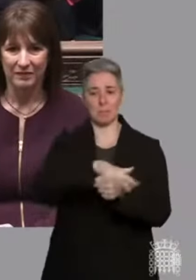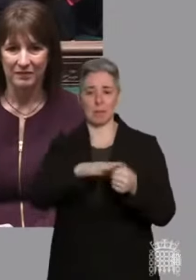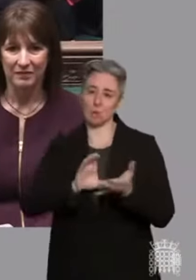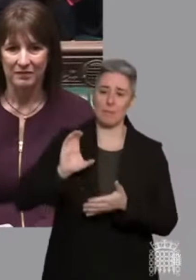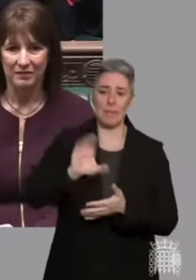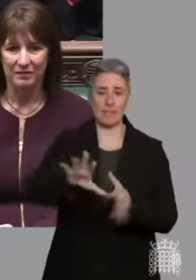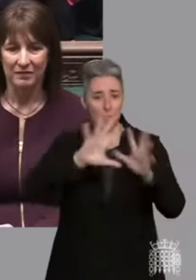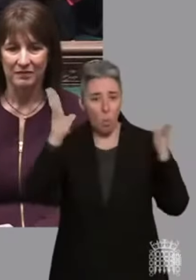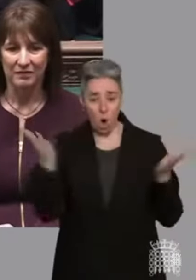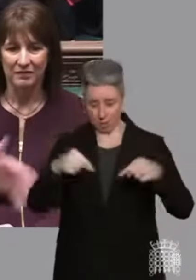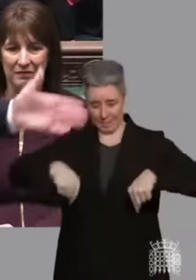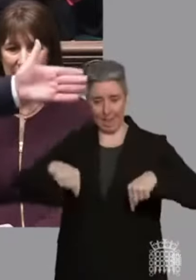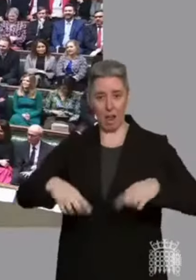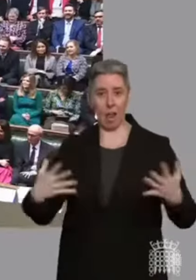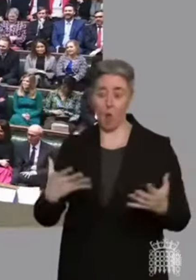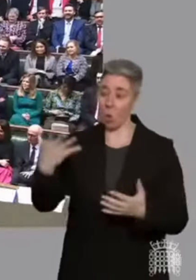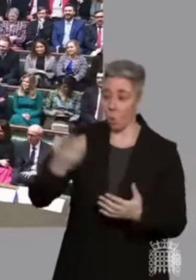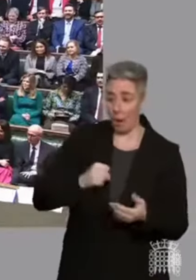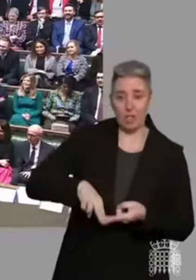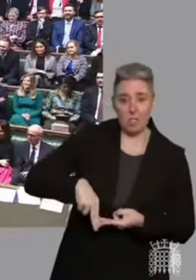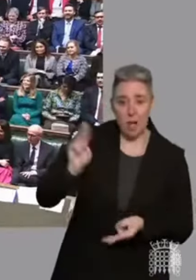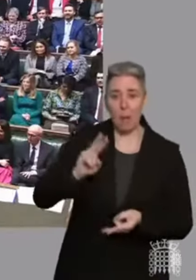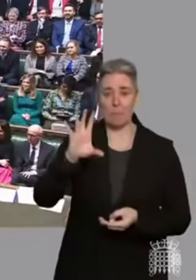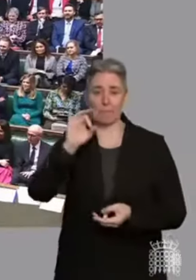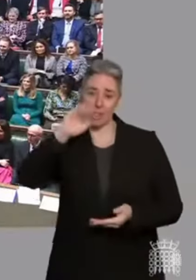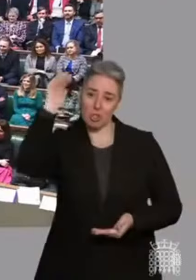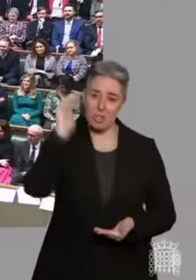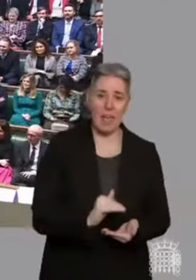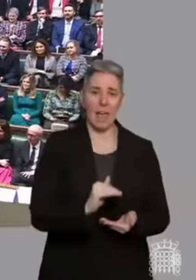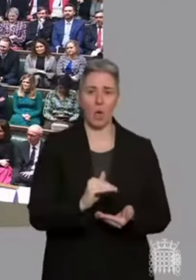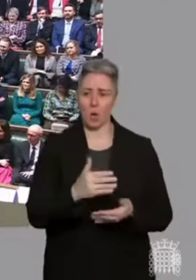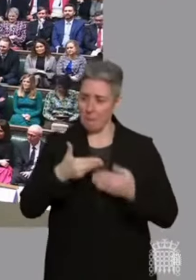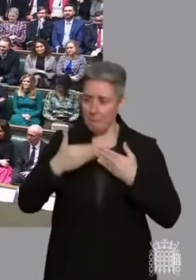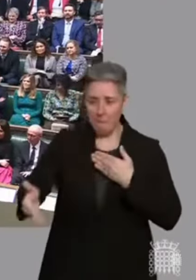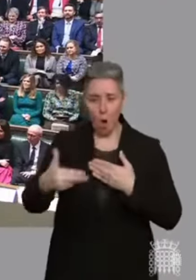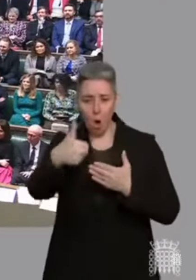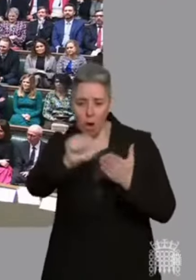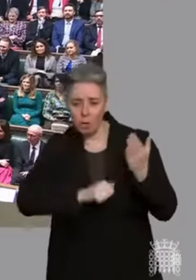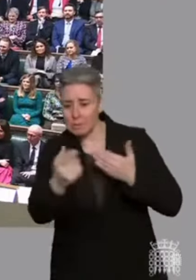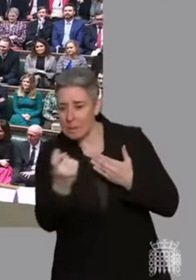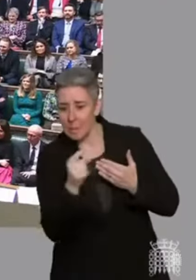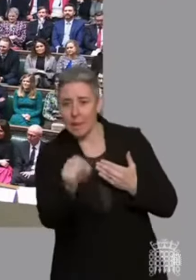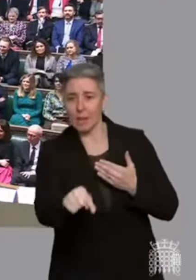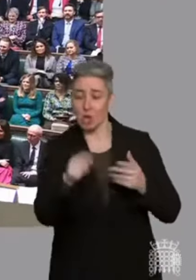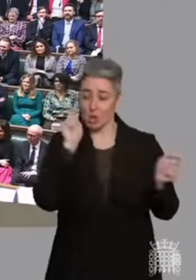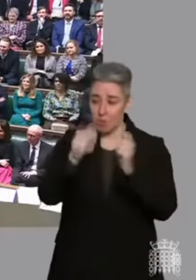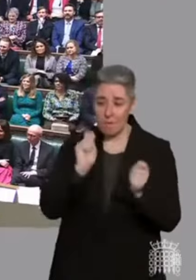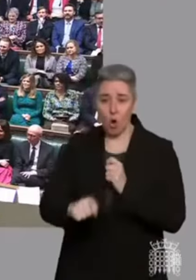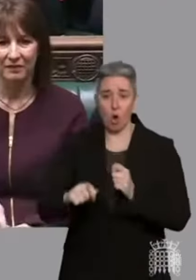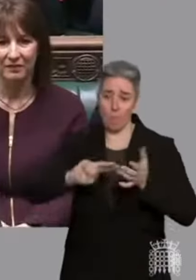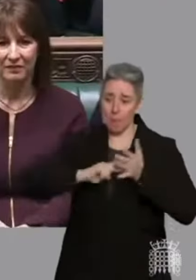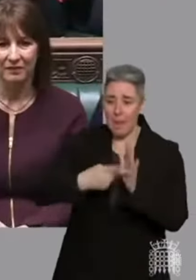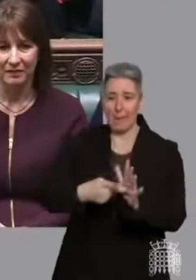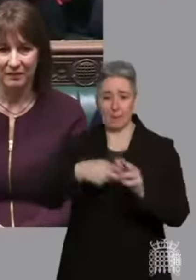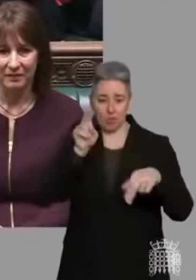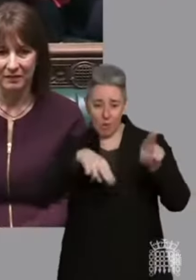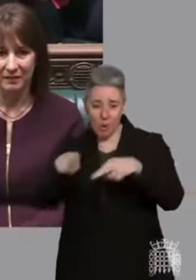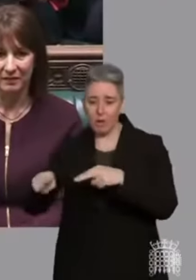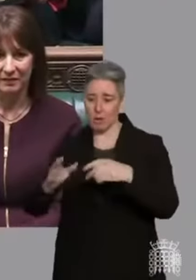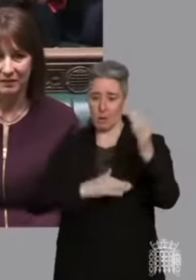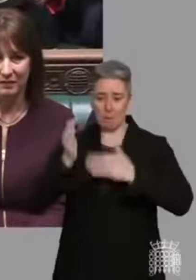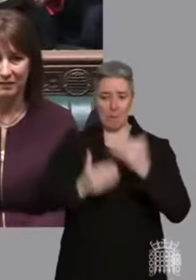down. There's more to do. Reforming planning and regulation. Building new homes. Supporting a runway, the third runway at Heathrow. What unites